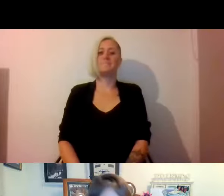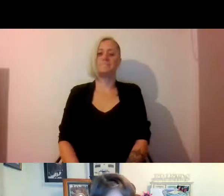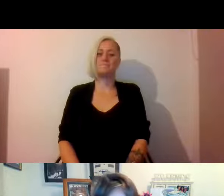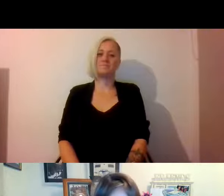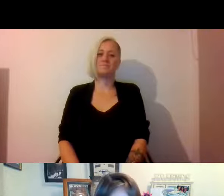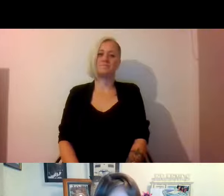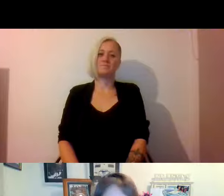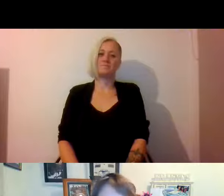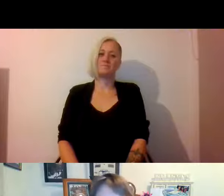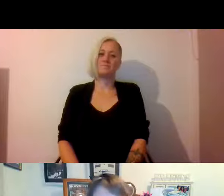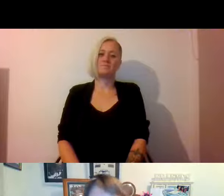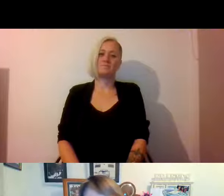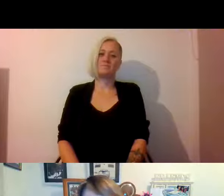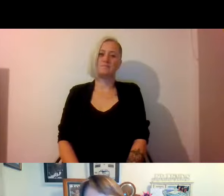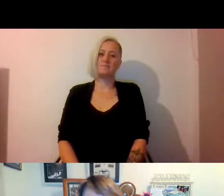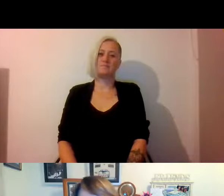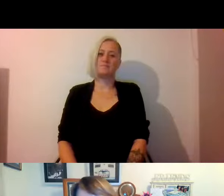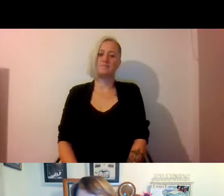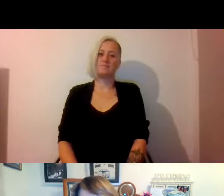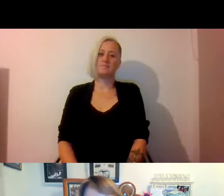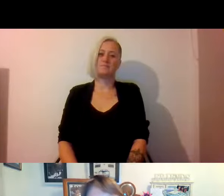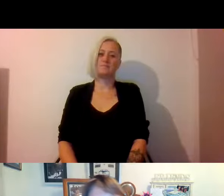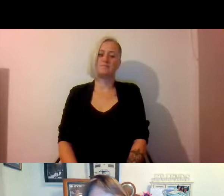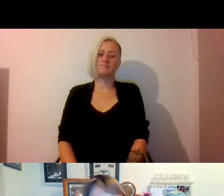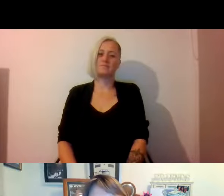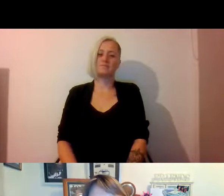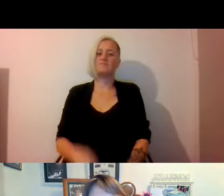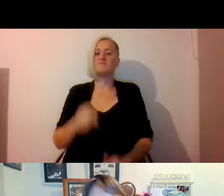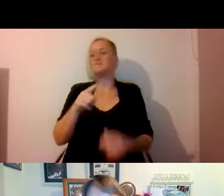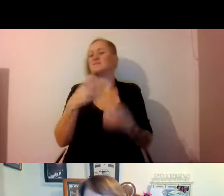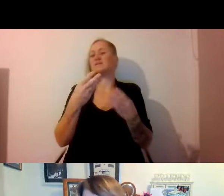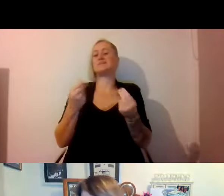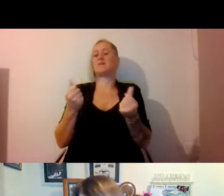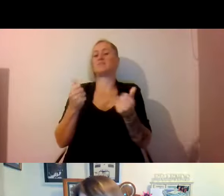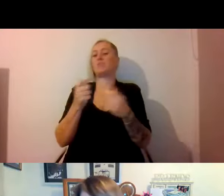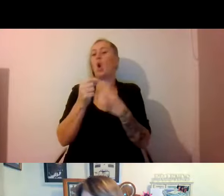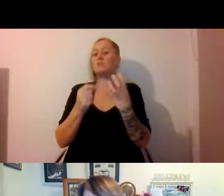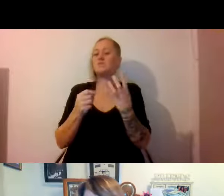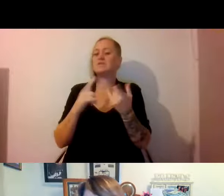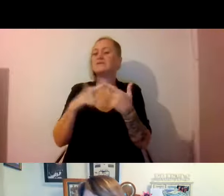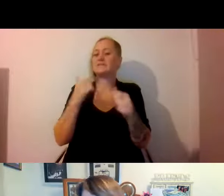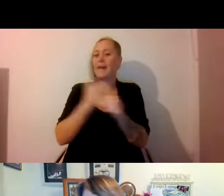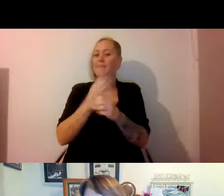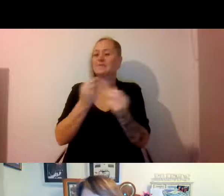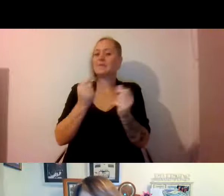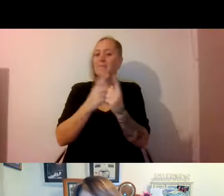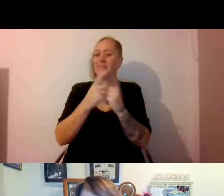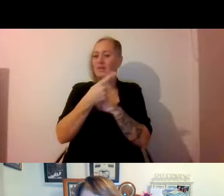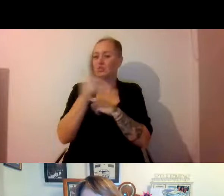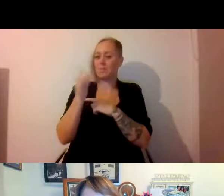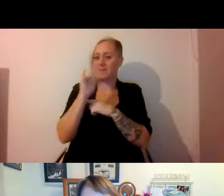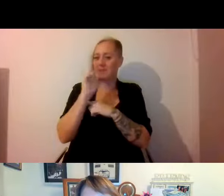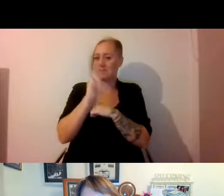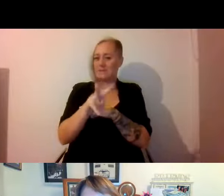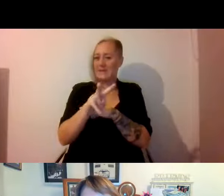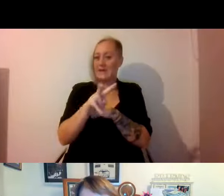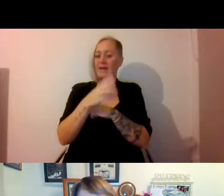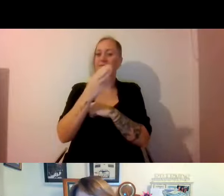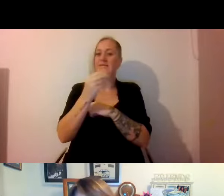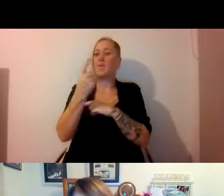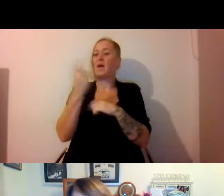There's some options in here that are these are just examples of things that you may see. Somebody coming in may